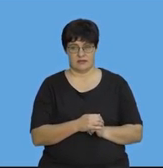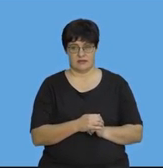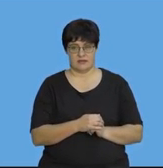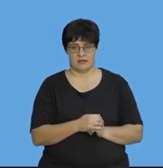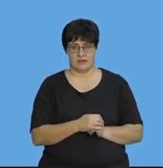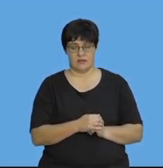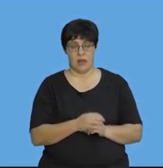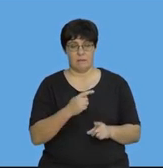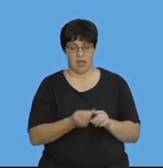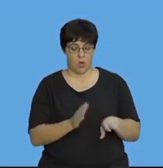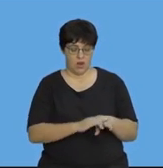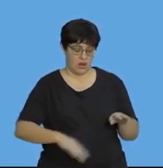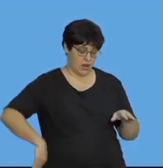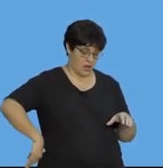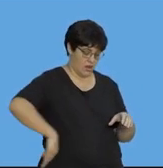the ball.